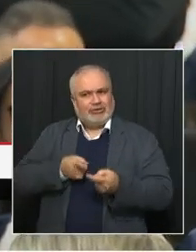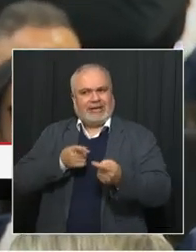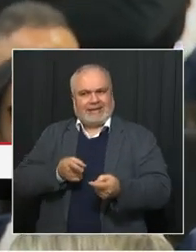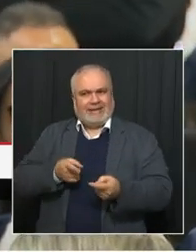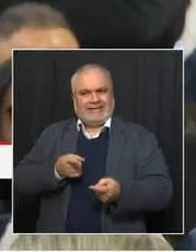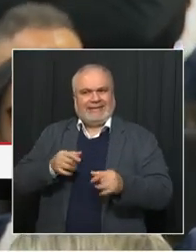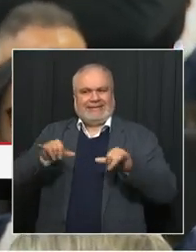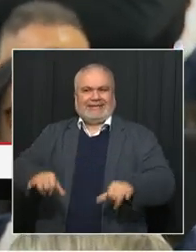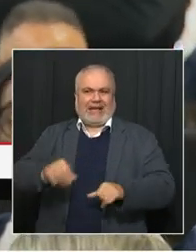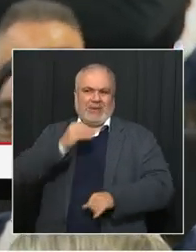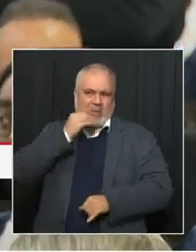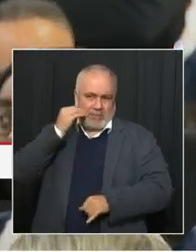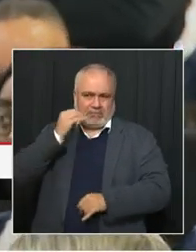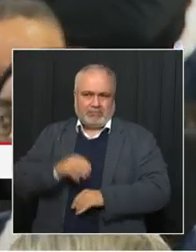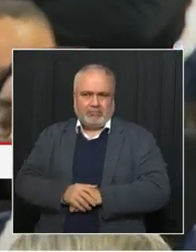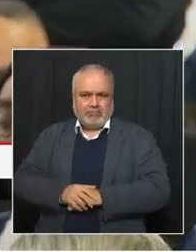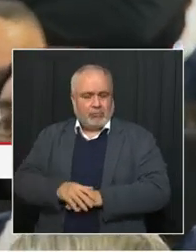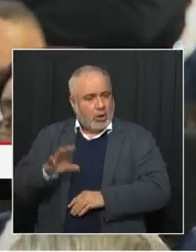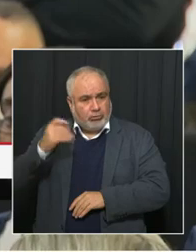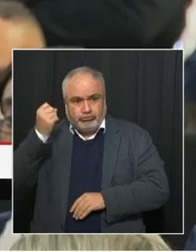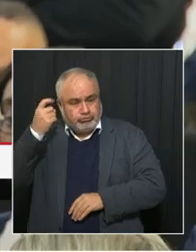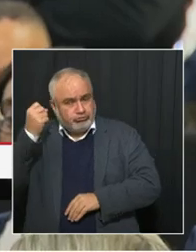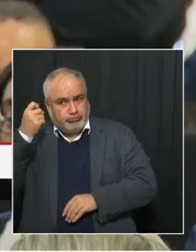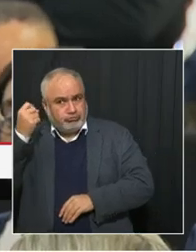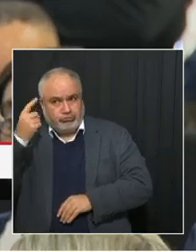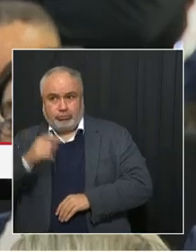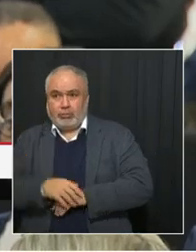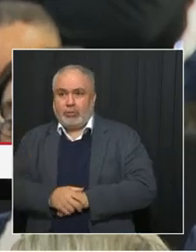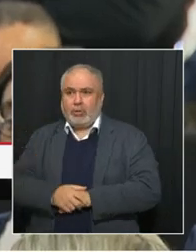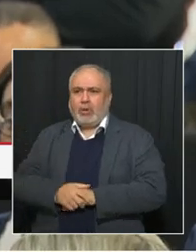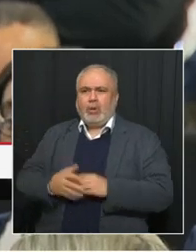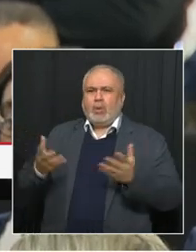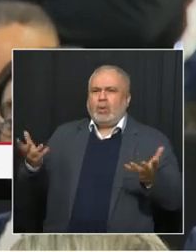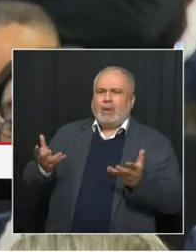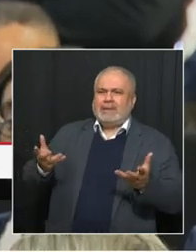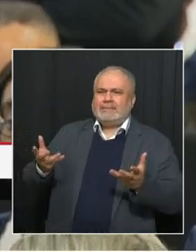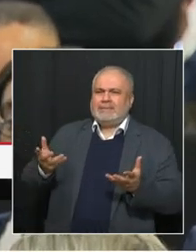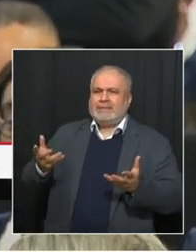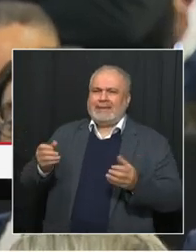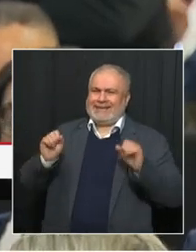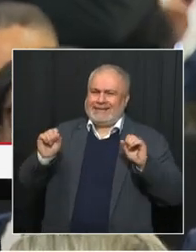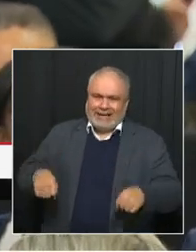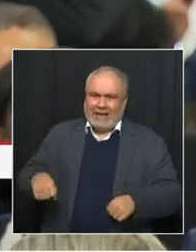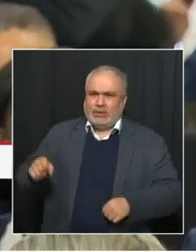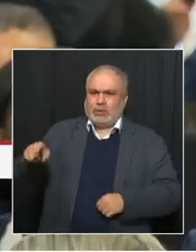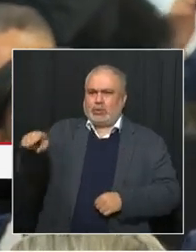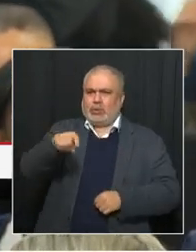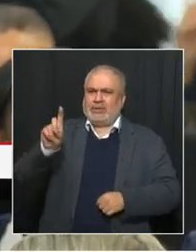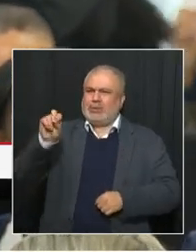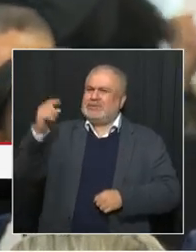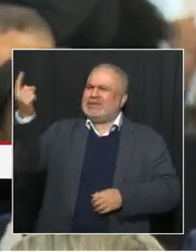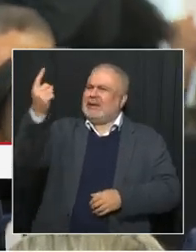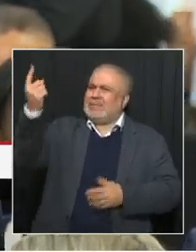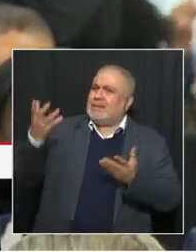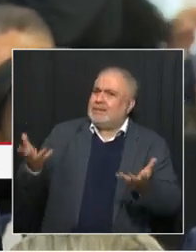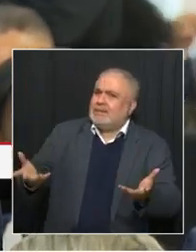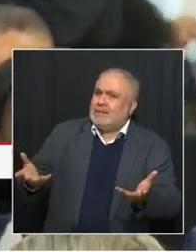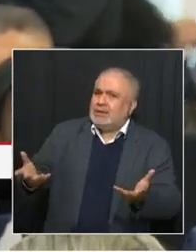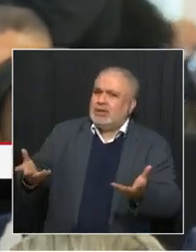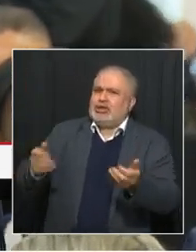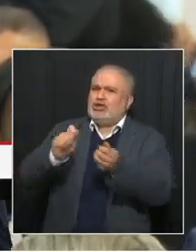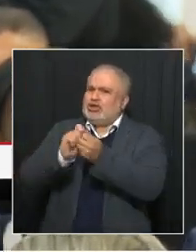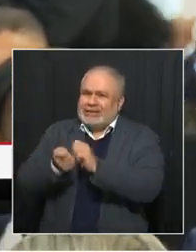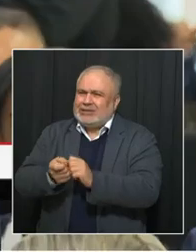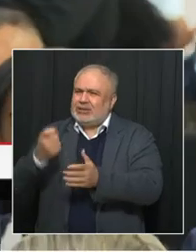But so what can they do something about what they're charging people to move